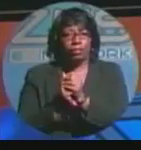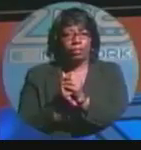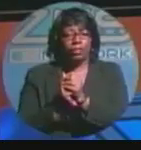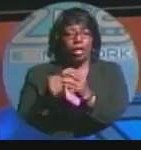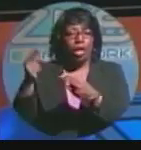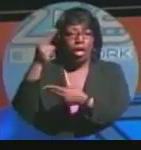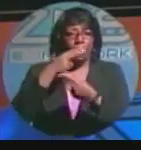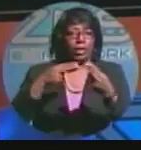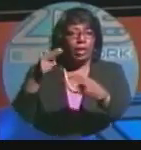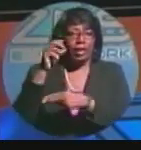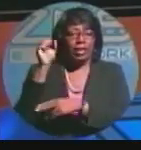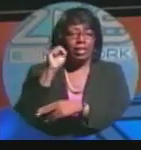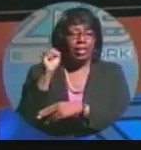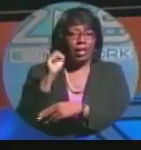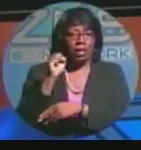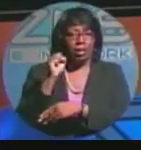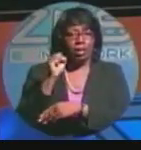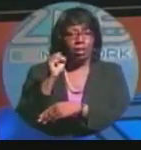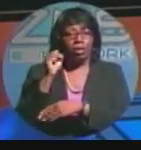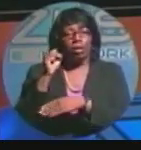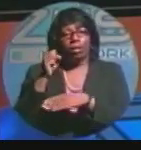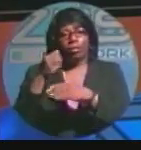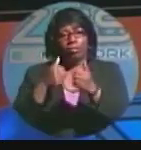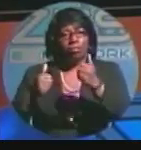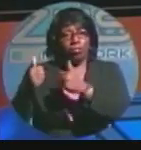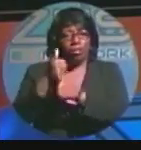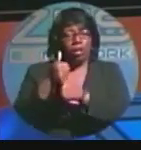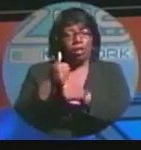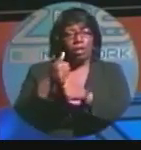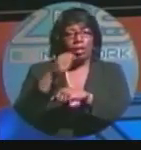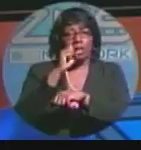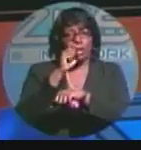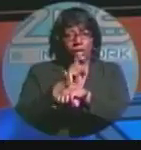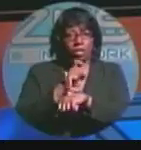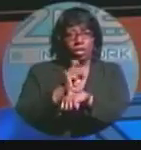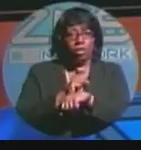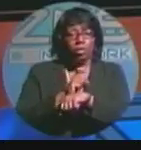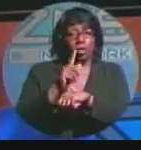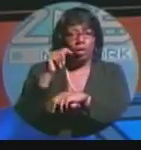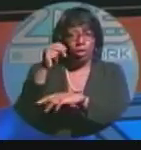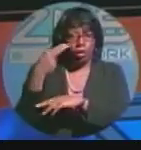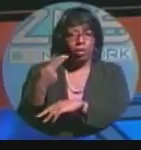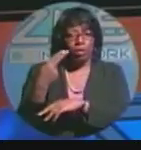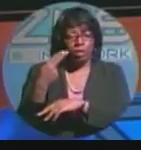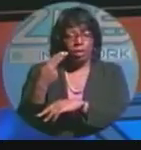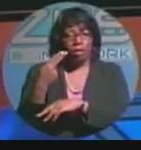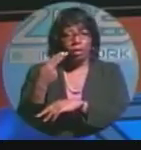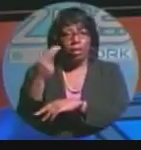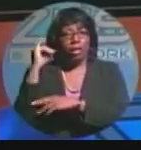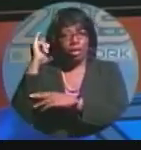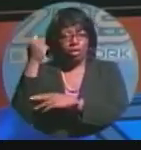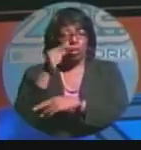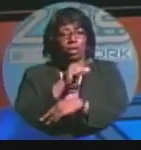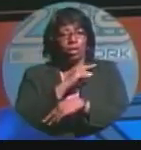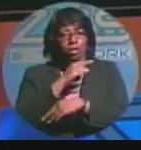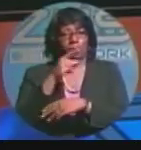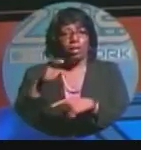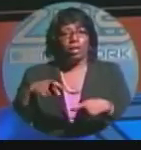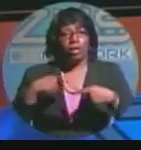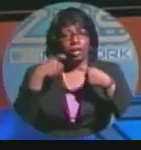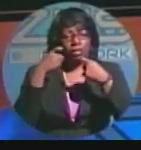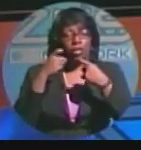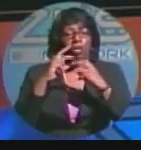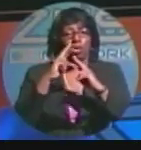Well, Hurricane Sandy brushed up the island of Exuma on Thursday afternoon, and our Julian Gibson was in the midst of it all. In this report, he takes a look at